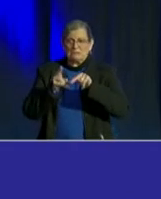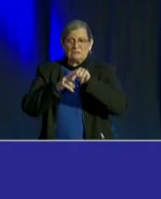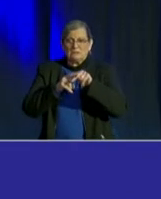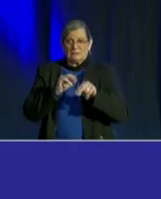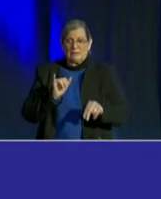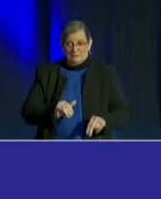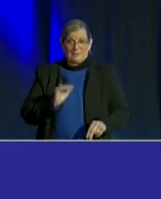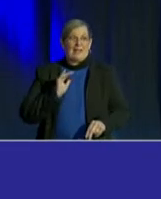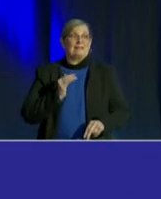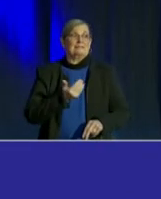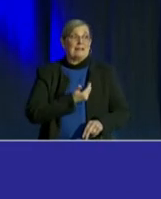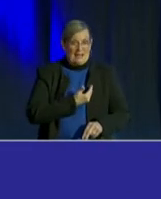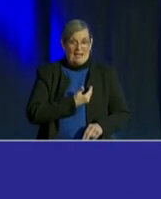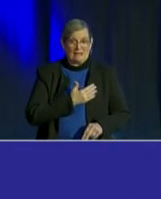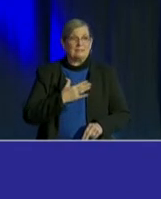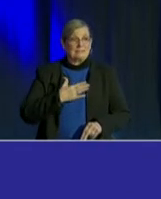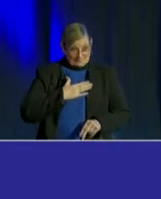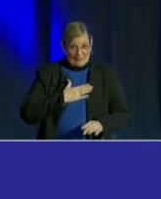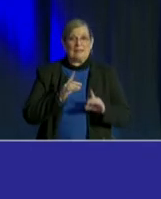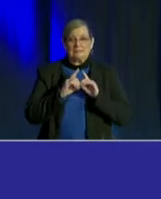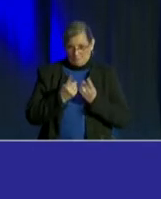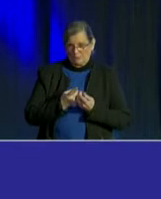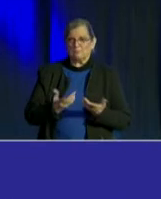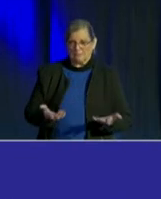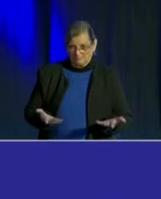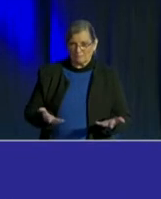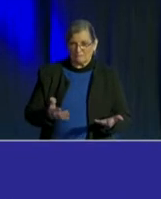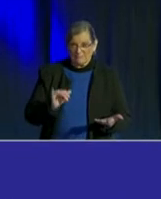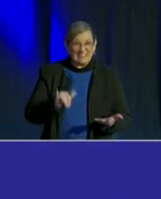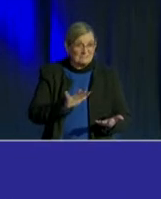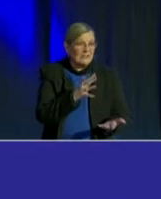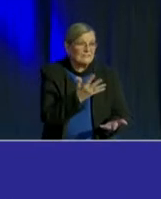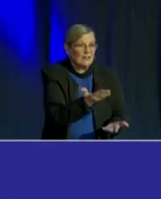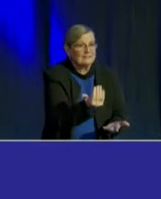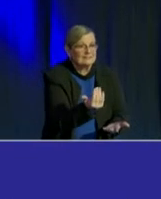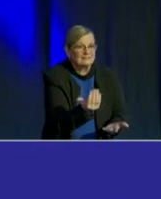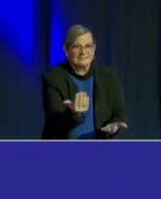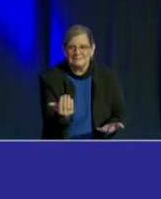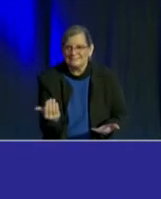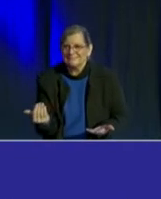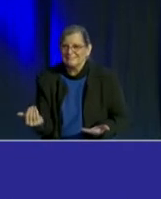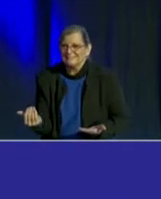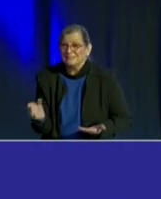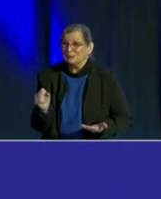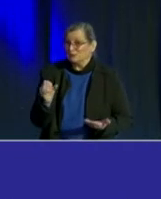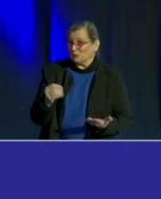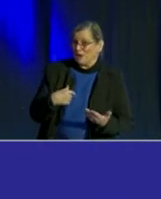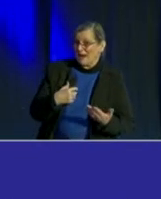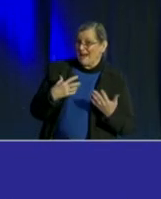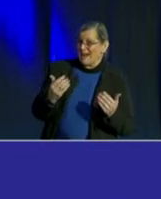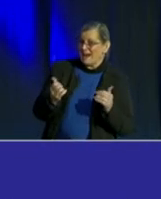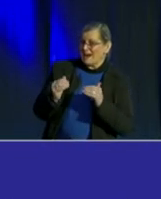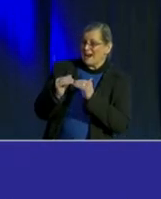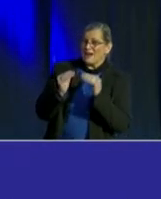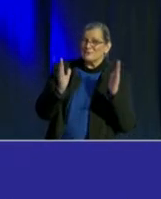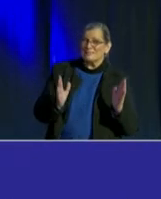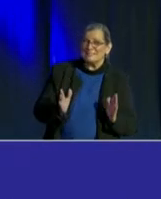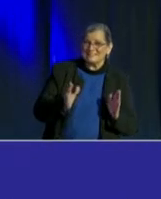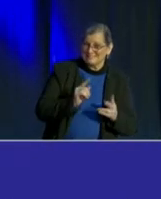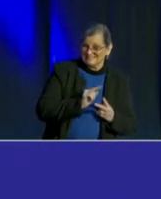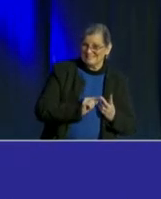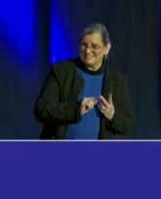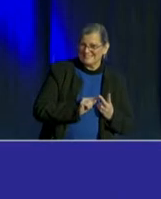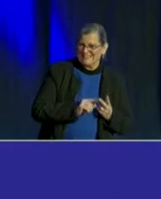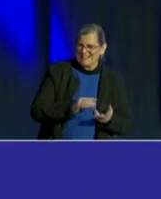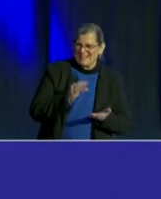and that he needs the health services. Now, we got housing, economic